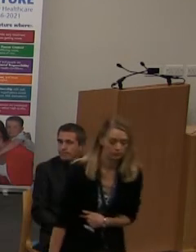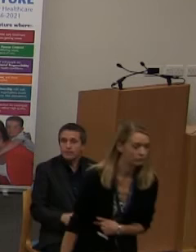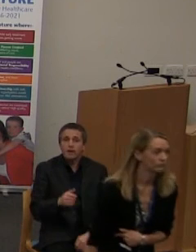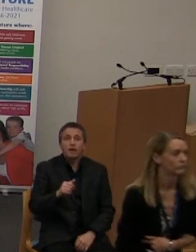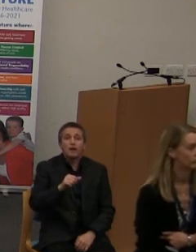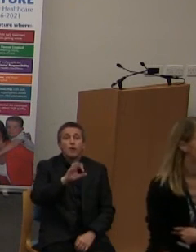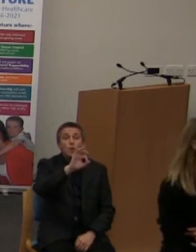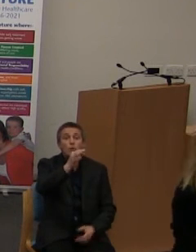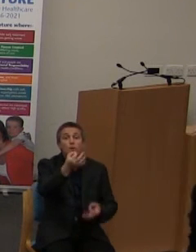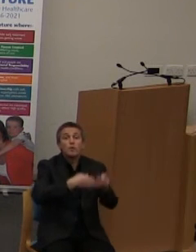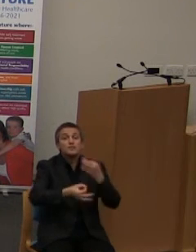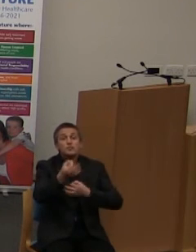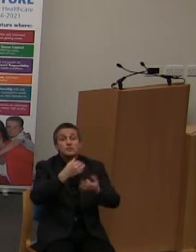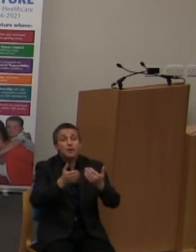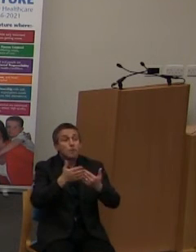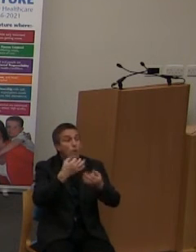Next question.